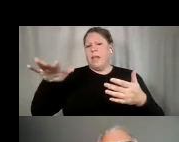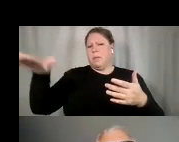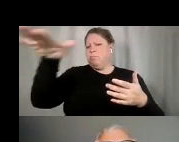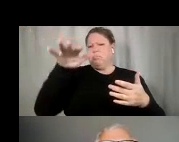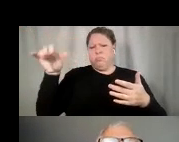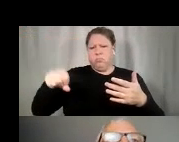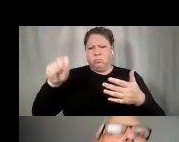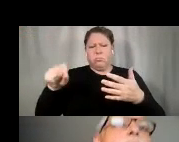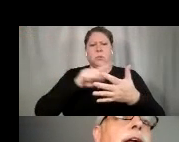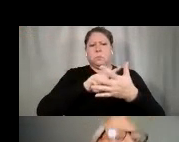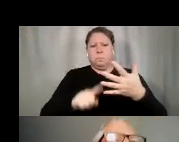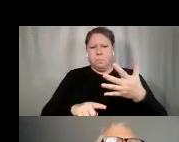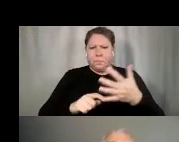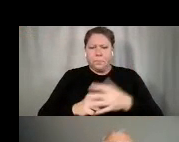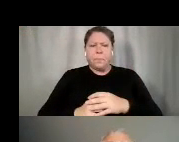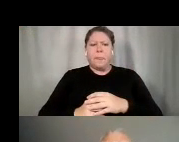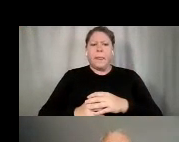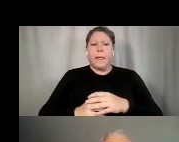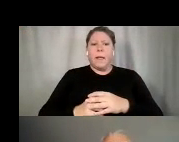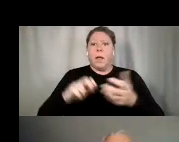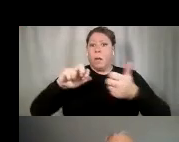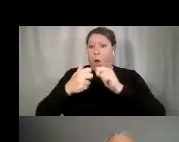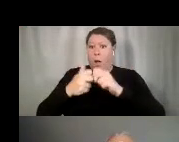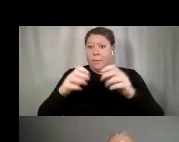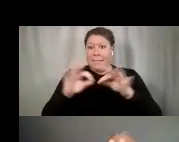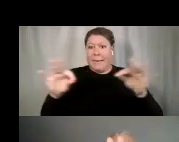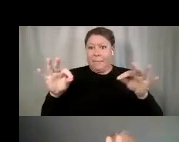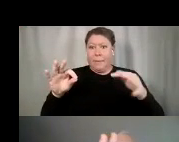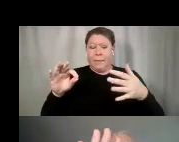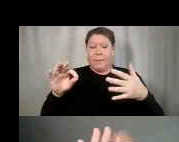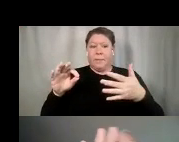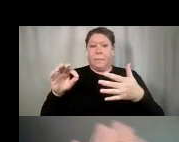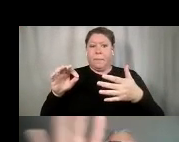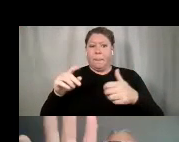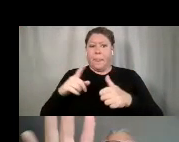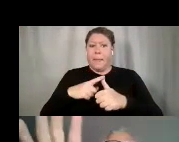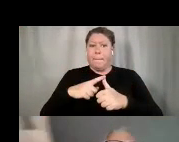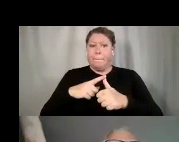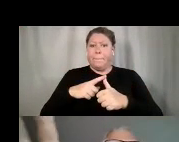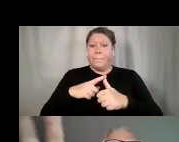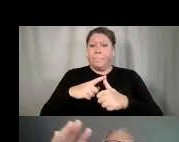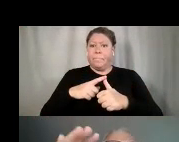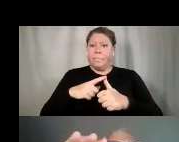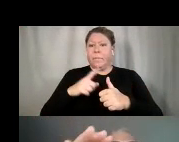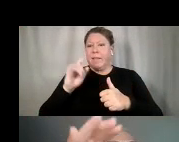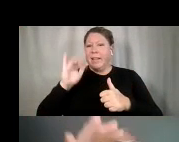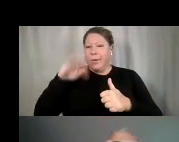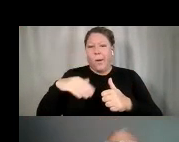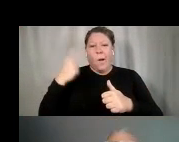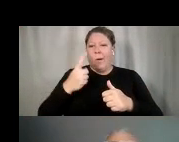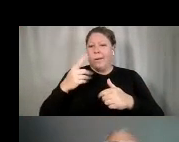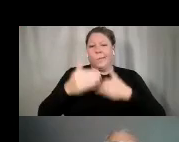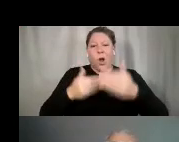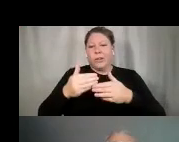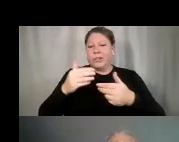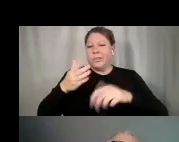these. Now, the problem statement is probably the process improvement bread and butter. We're always going for that